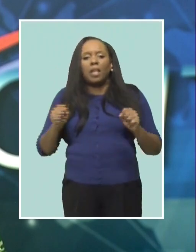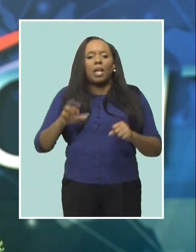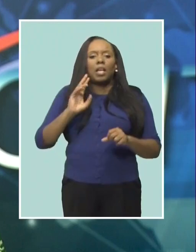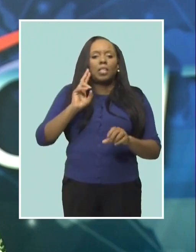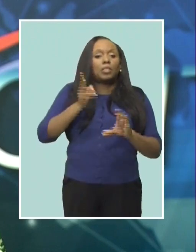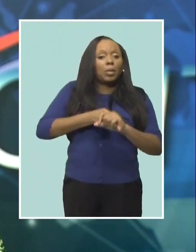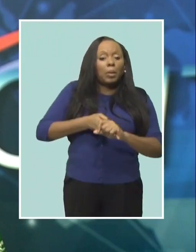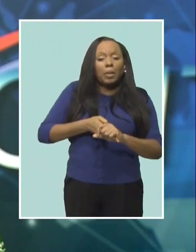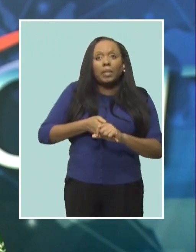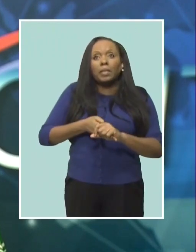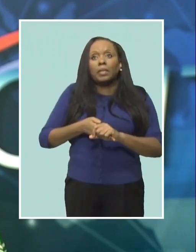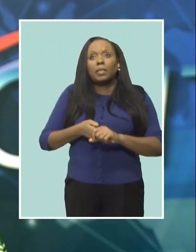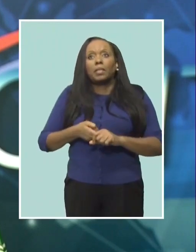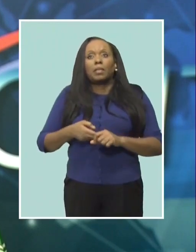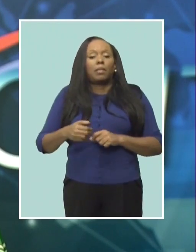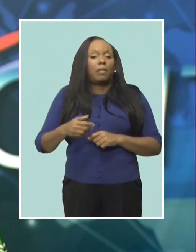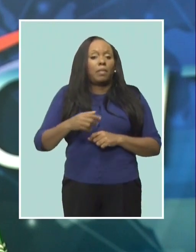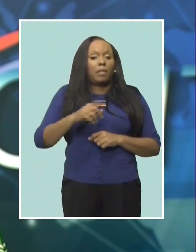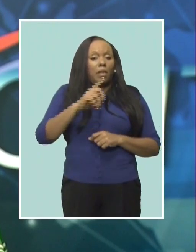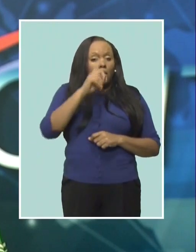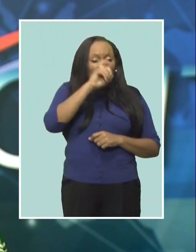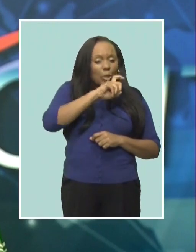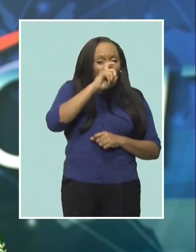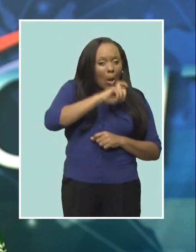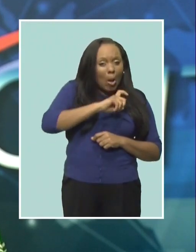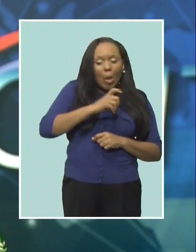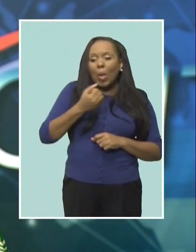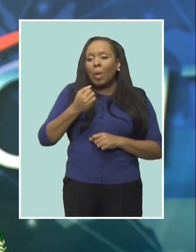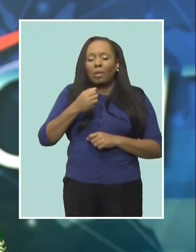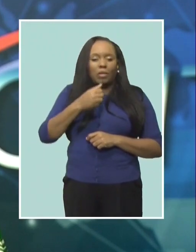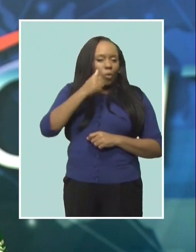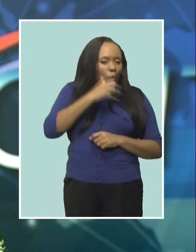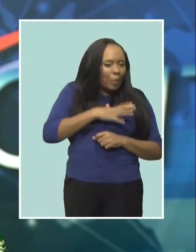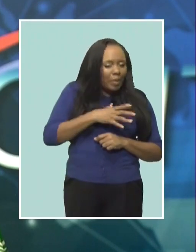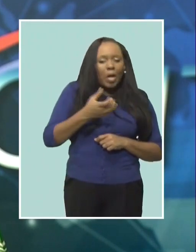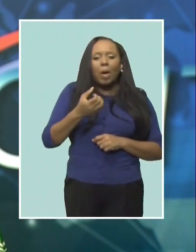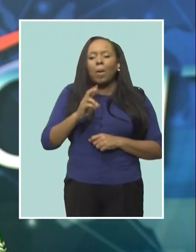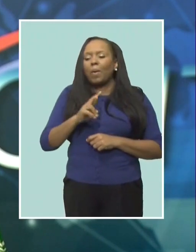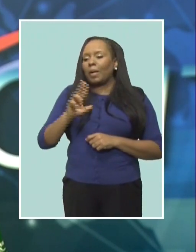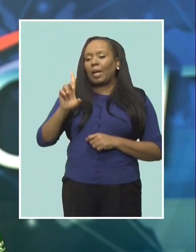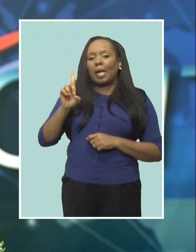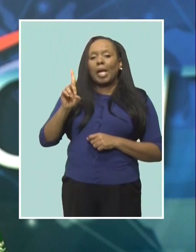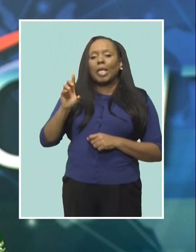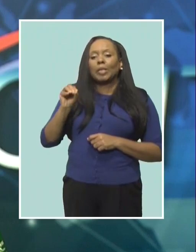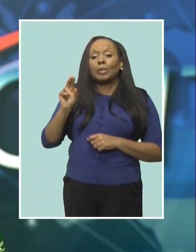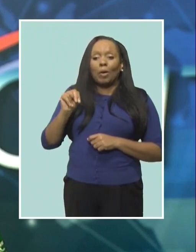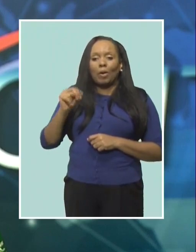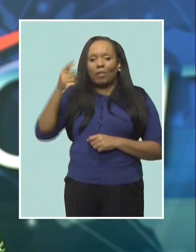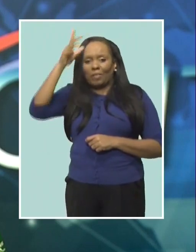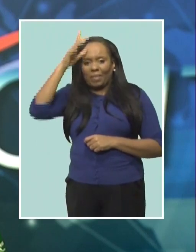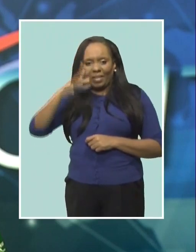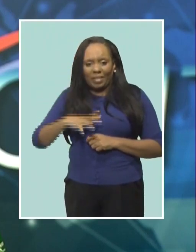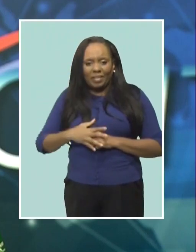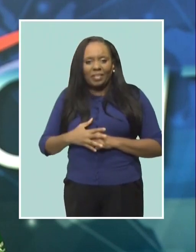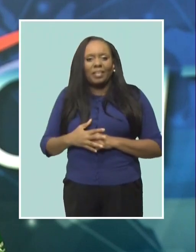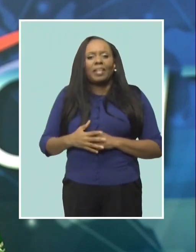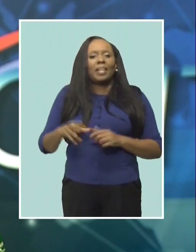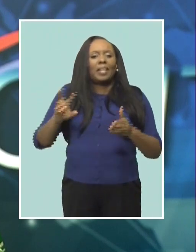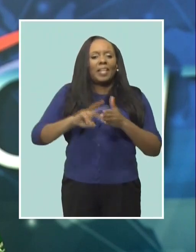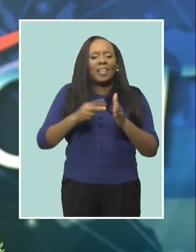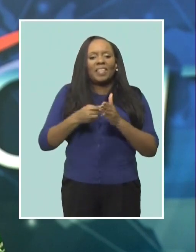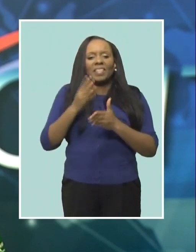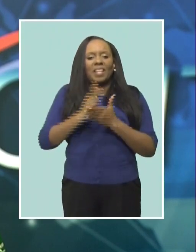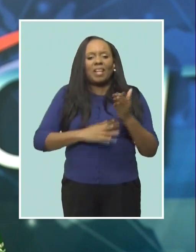dream dawn if they dare to dream. And one government senator says this type of activity represents some